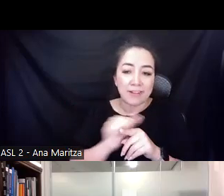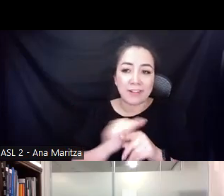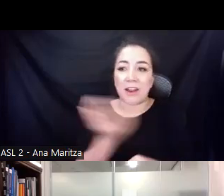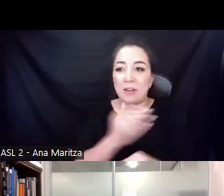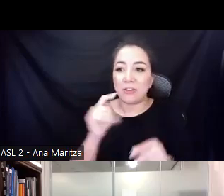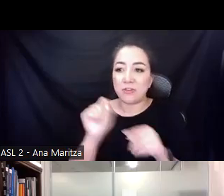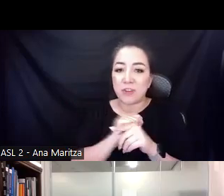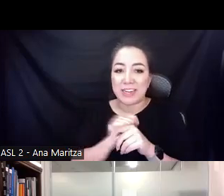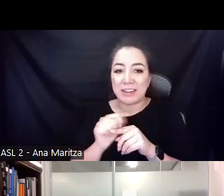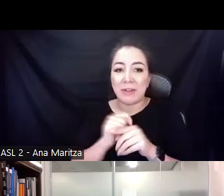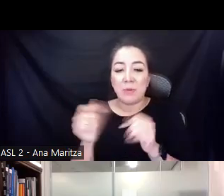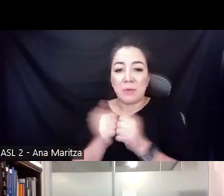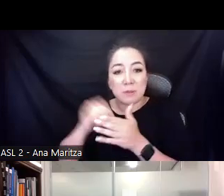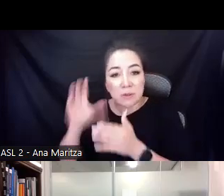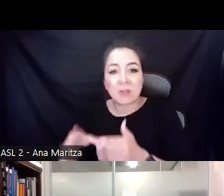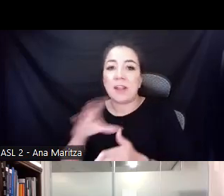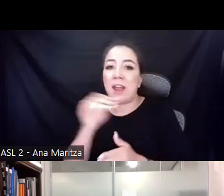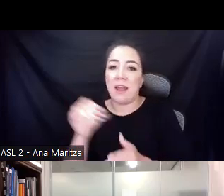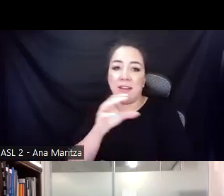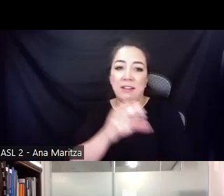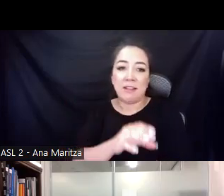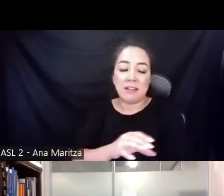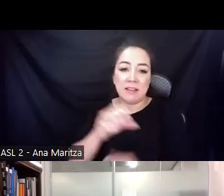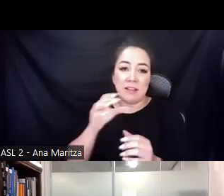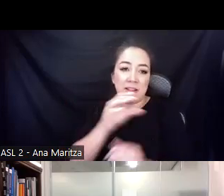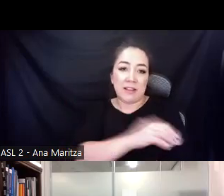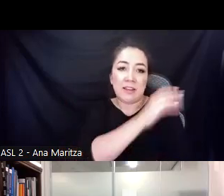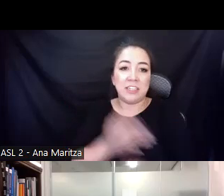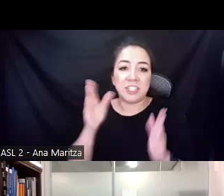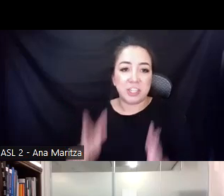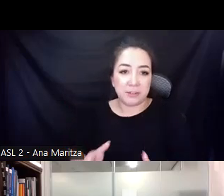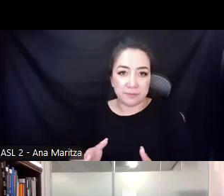trainees with students and with clinicians. Next slide.